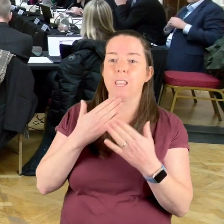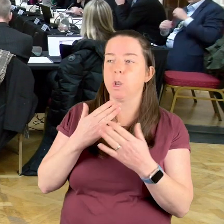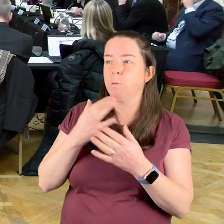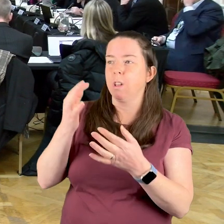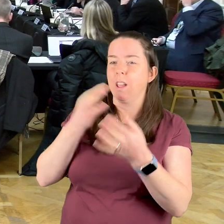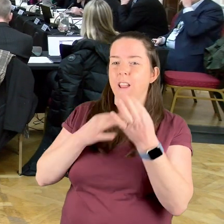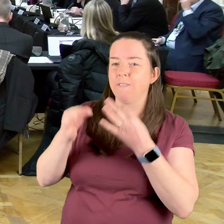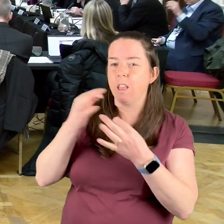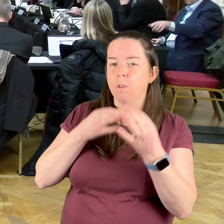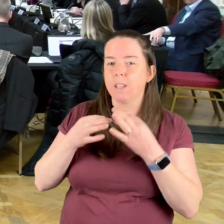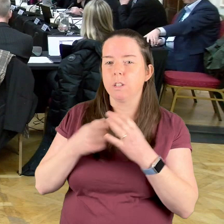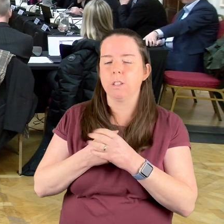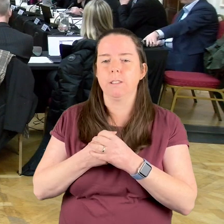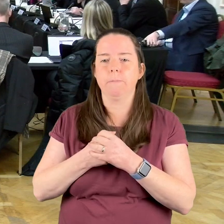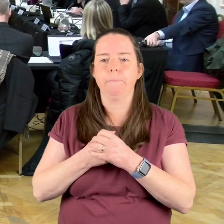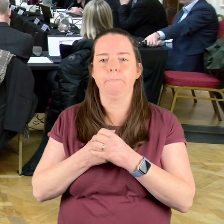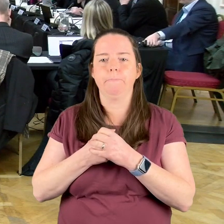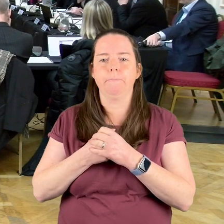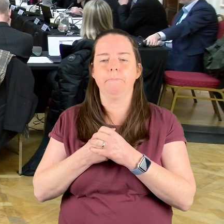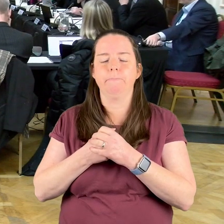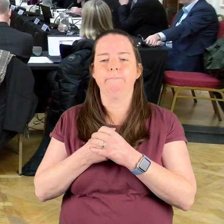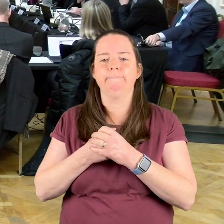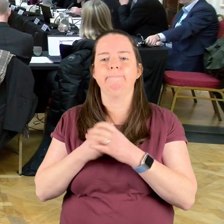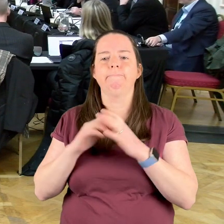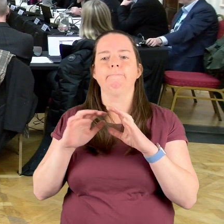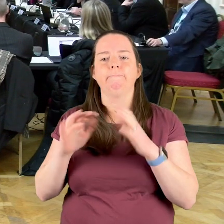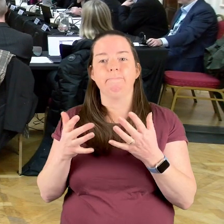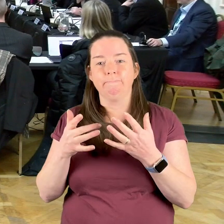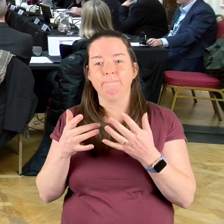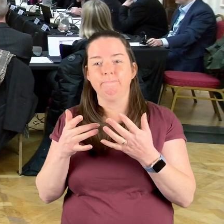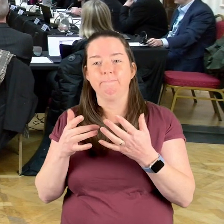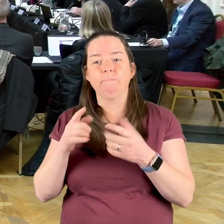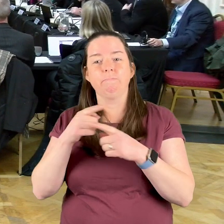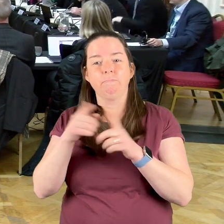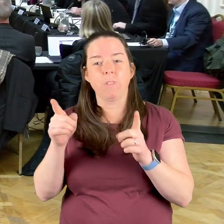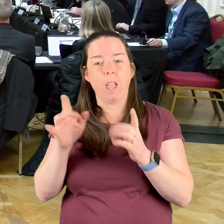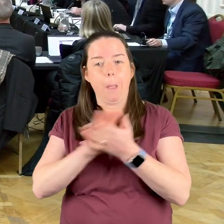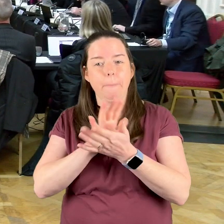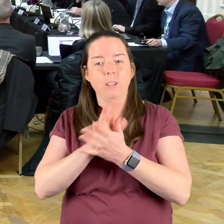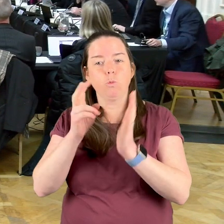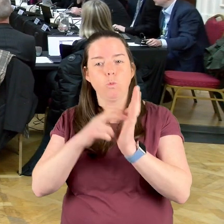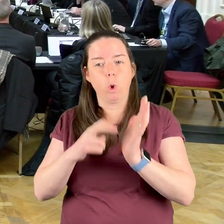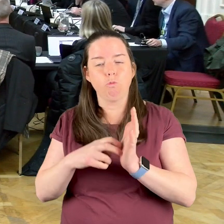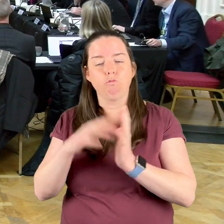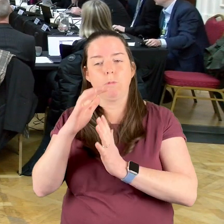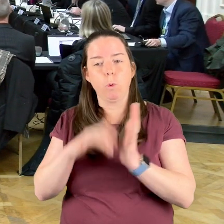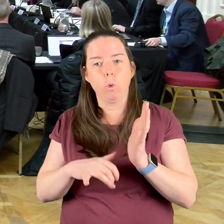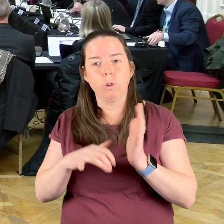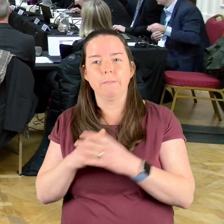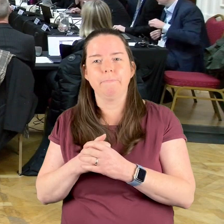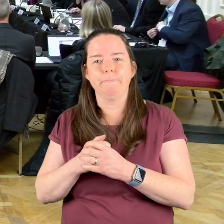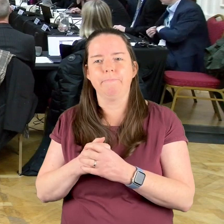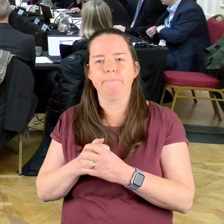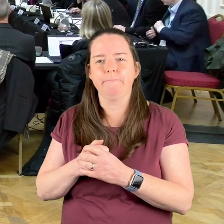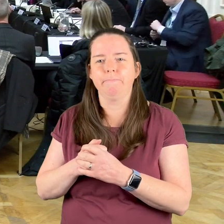further questions? On that basis, are board members content to note the